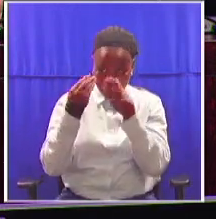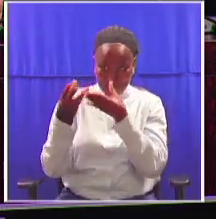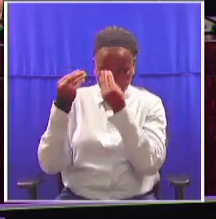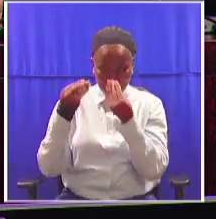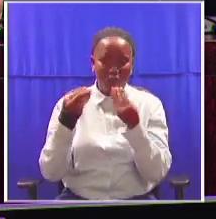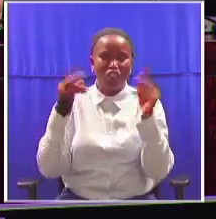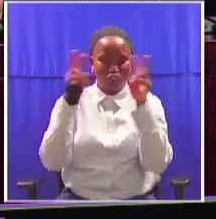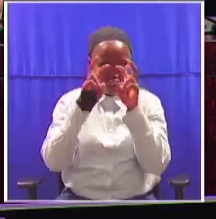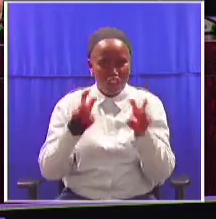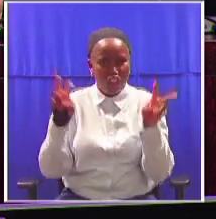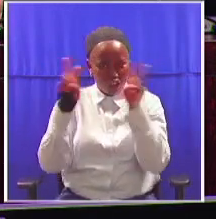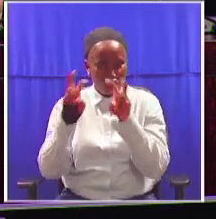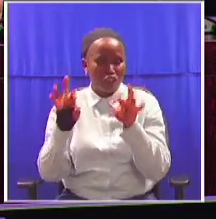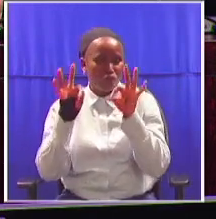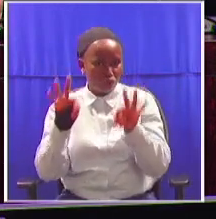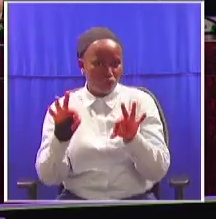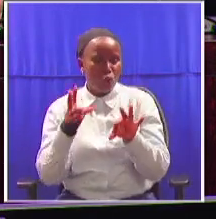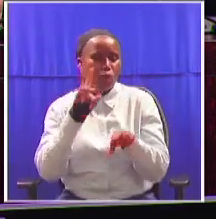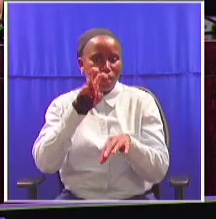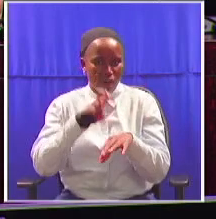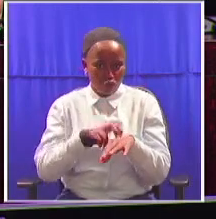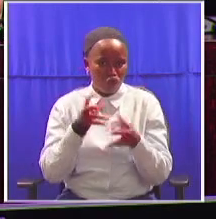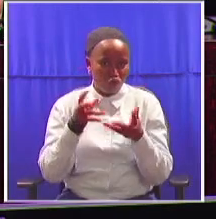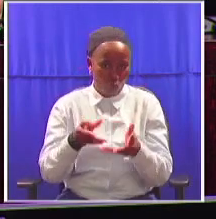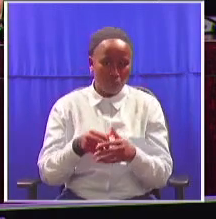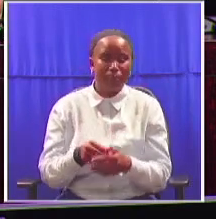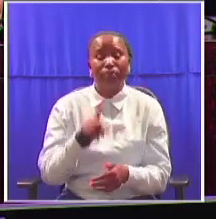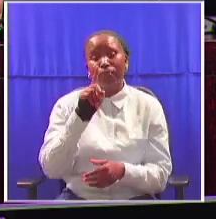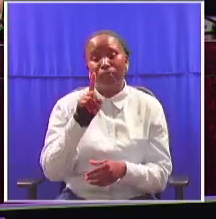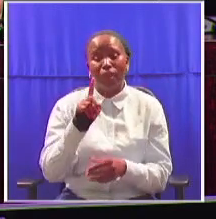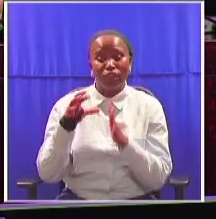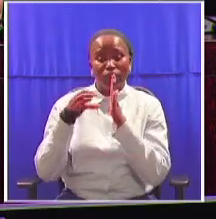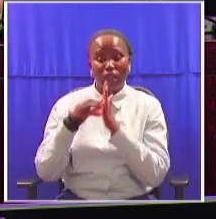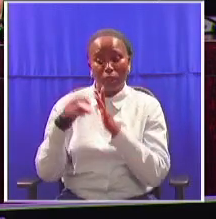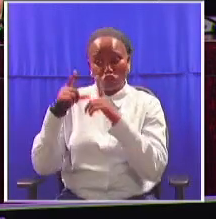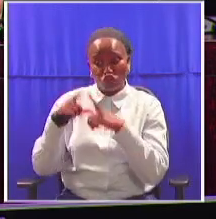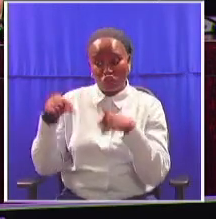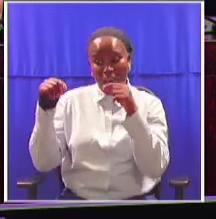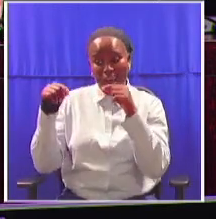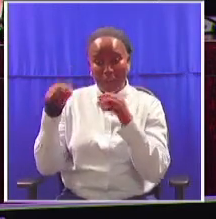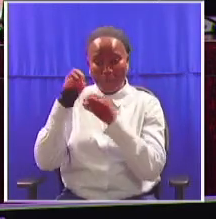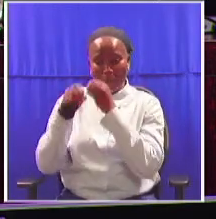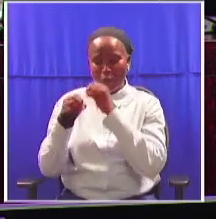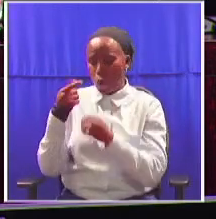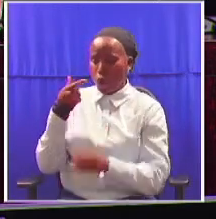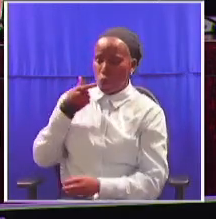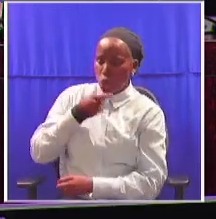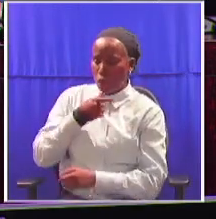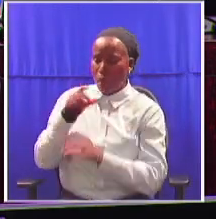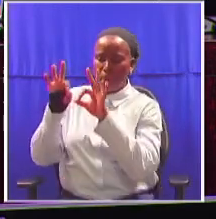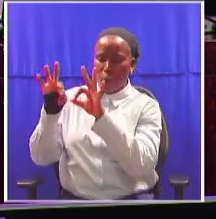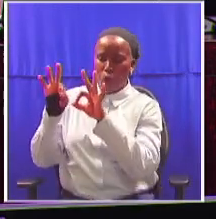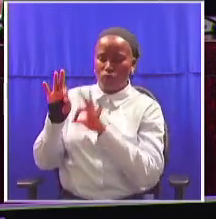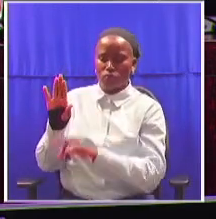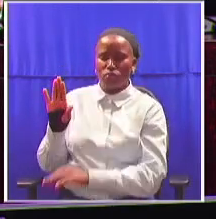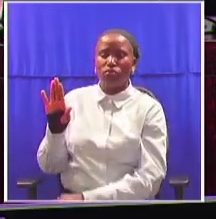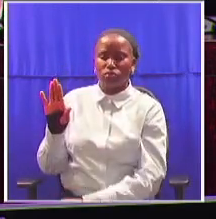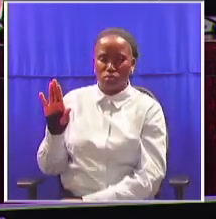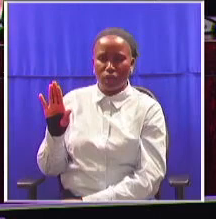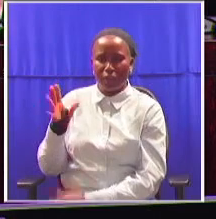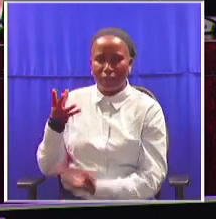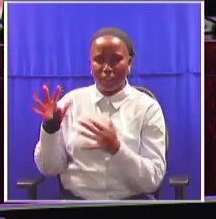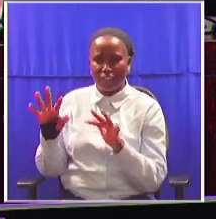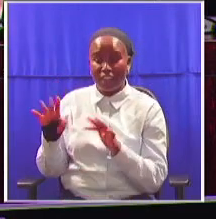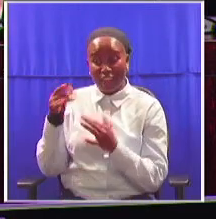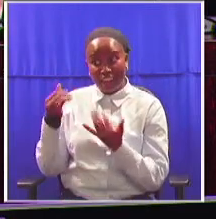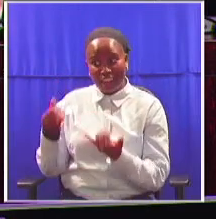need. A country like China has perfected this, where a number of generators compete with each